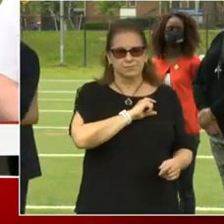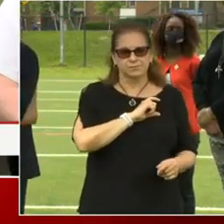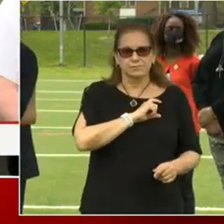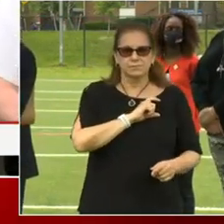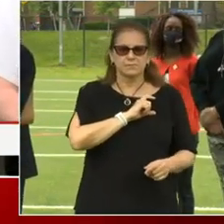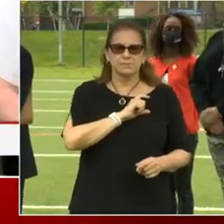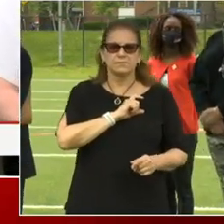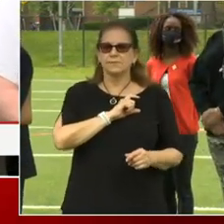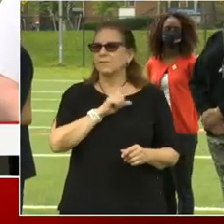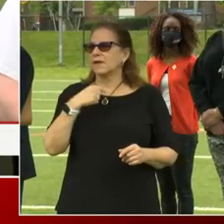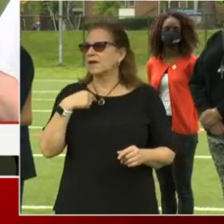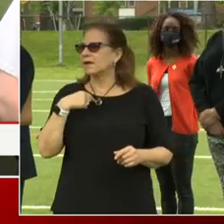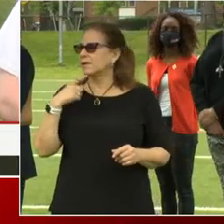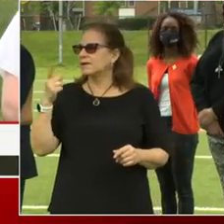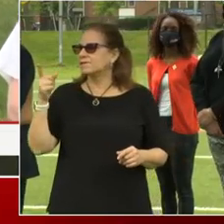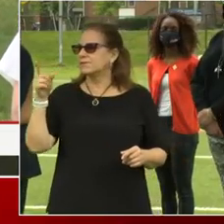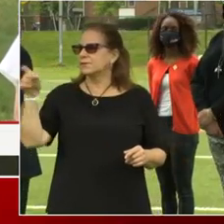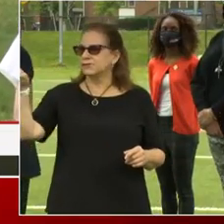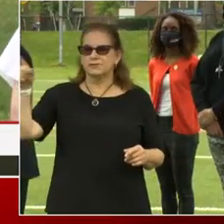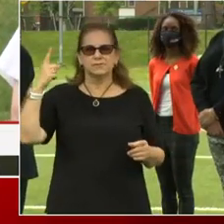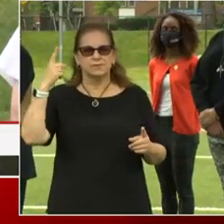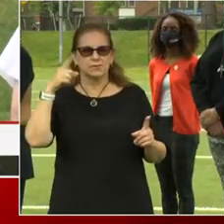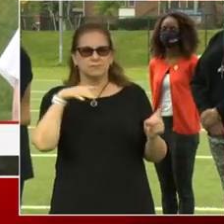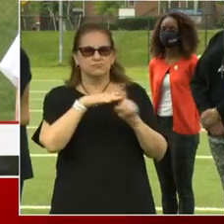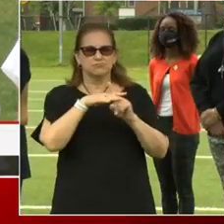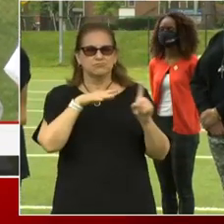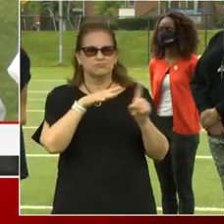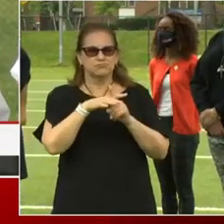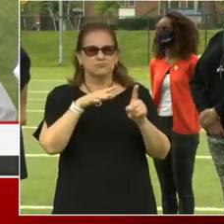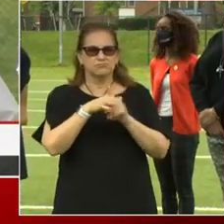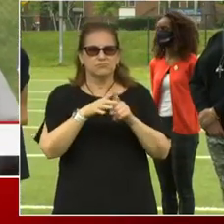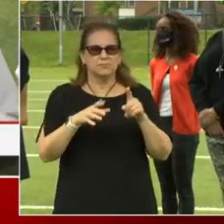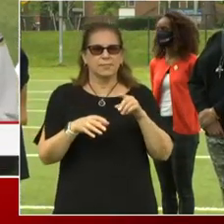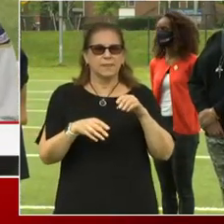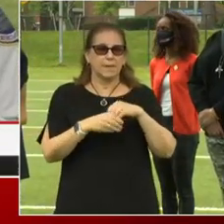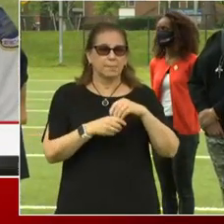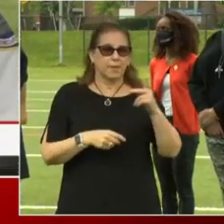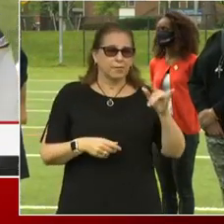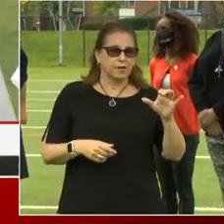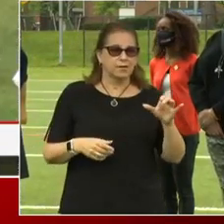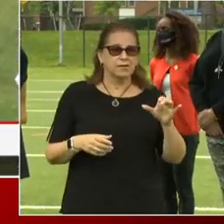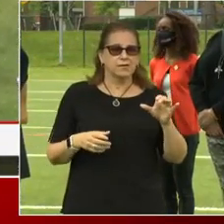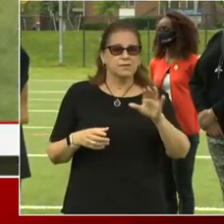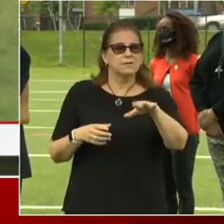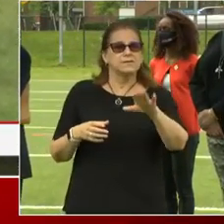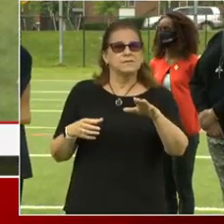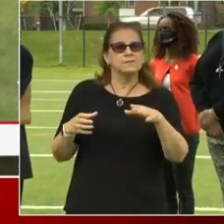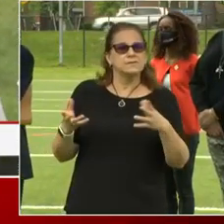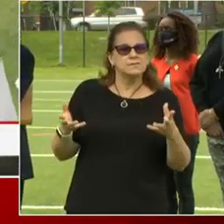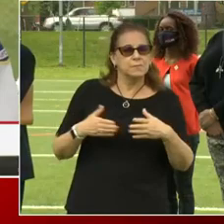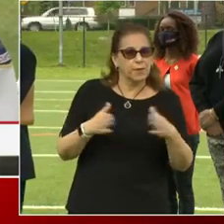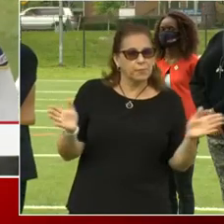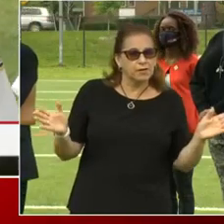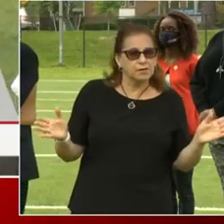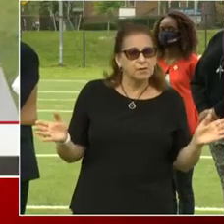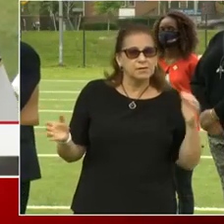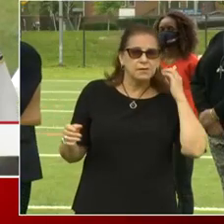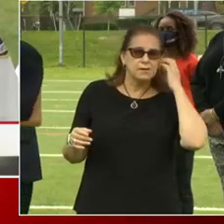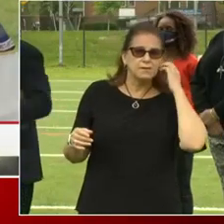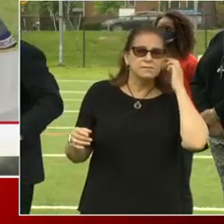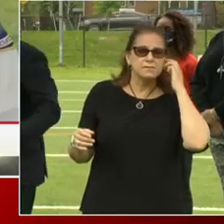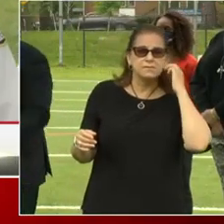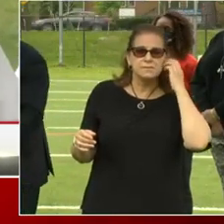in terms of MPD from time to time with the public and the media is when and why is information